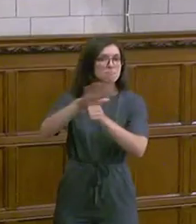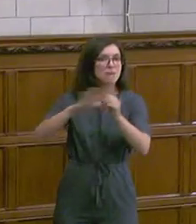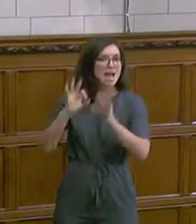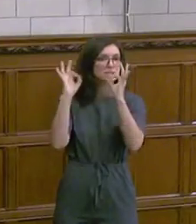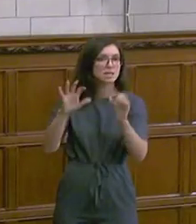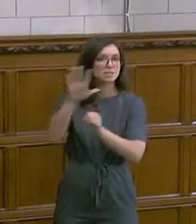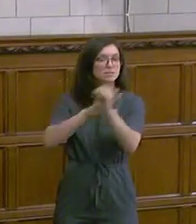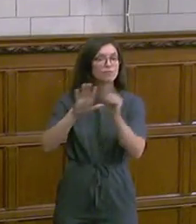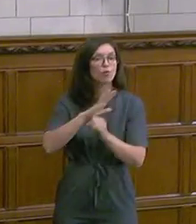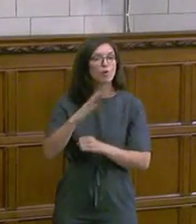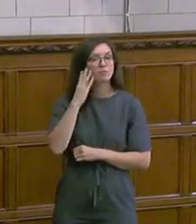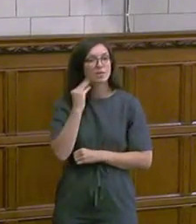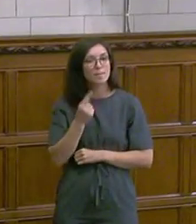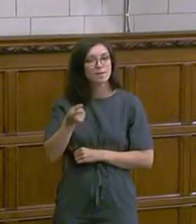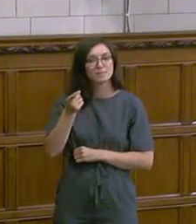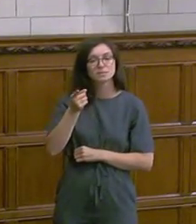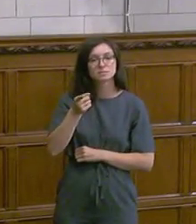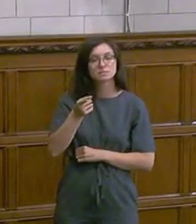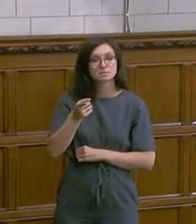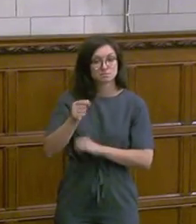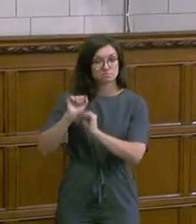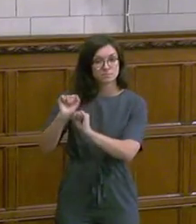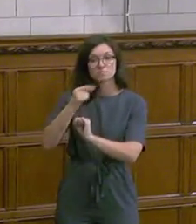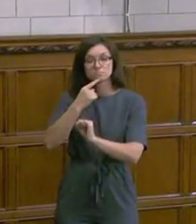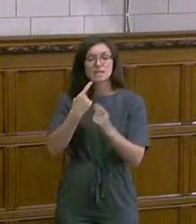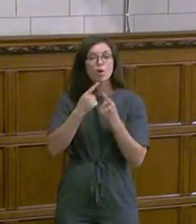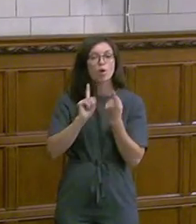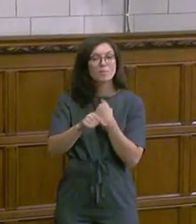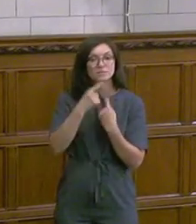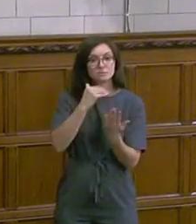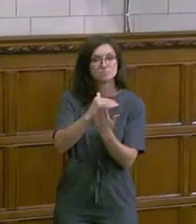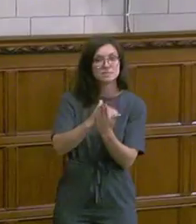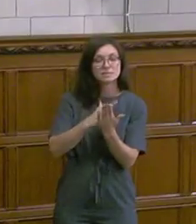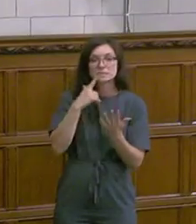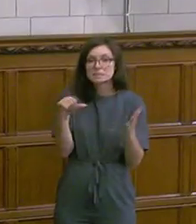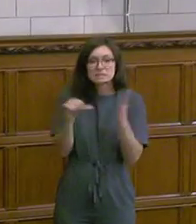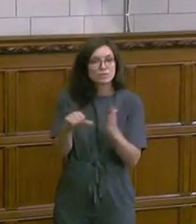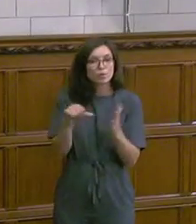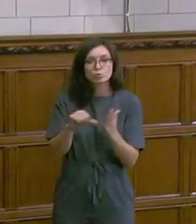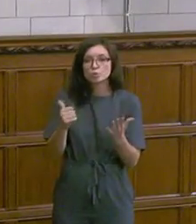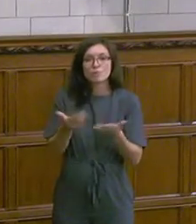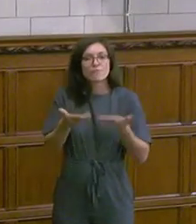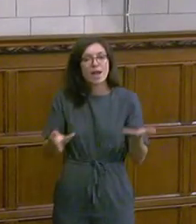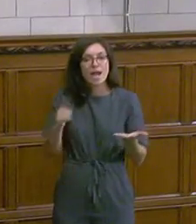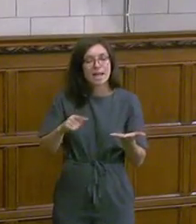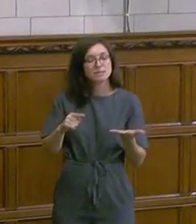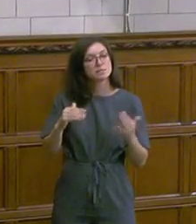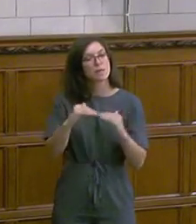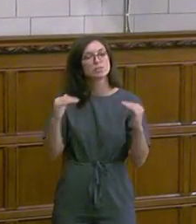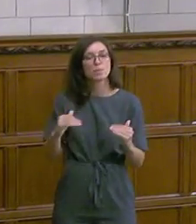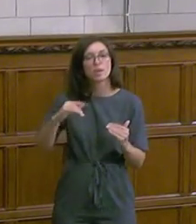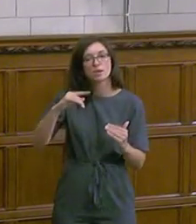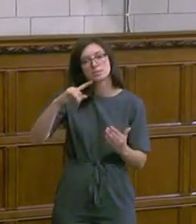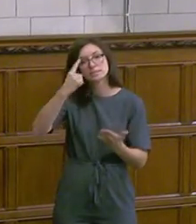England for hearing impairment and sound, comments that it is difficult to make fair and equitable decisions for all children